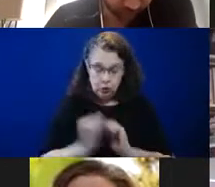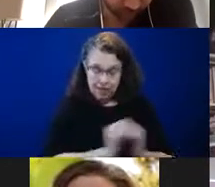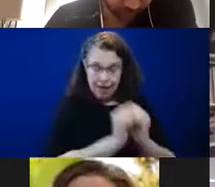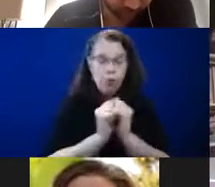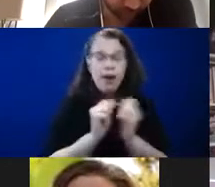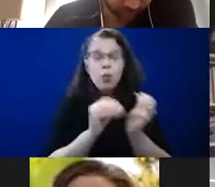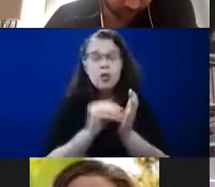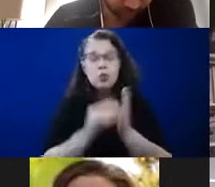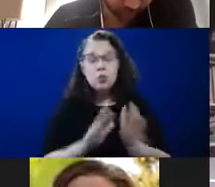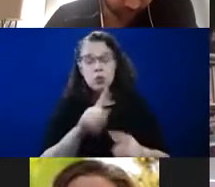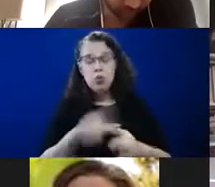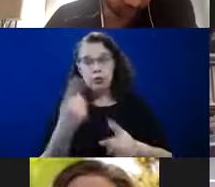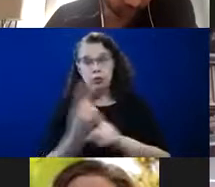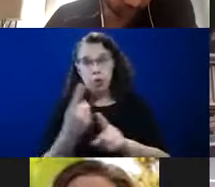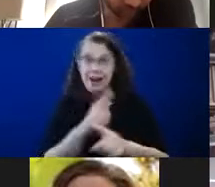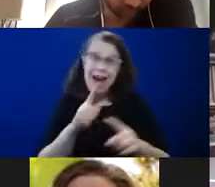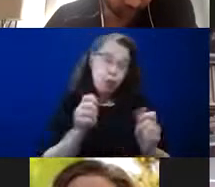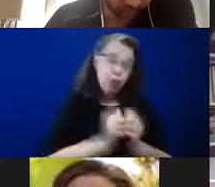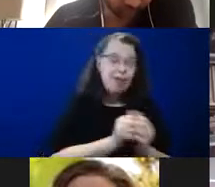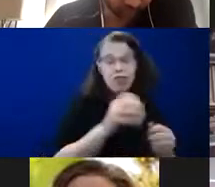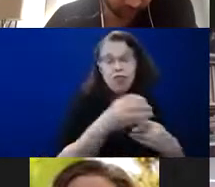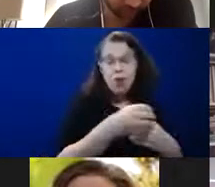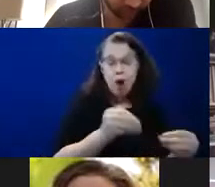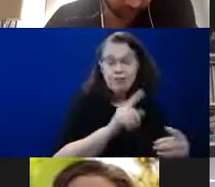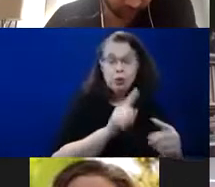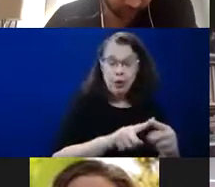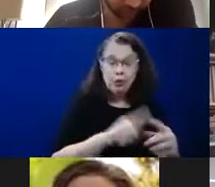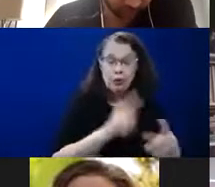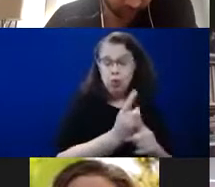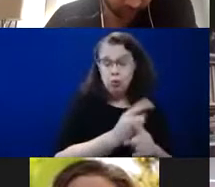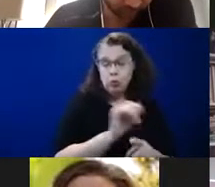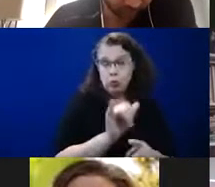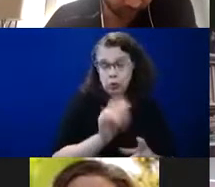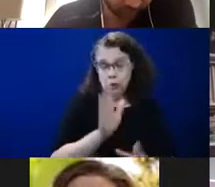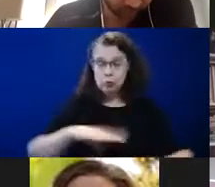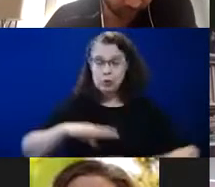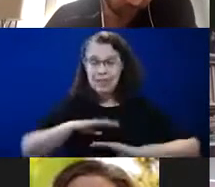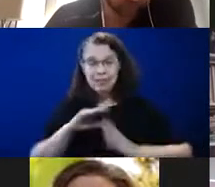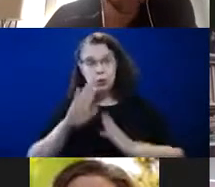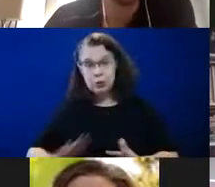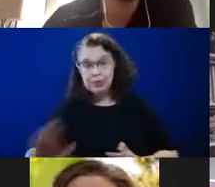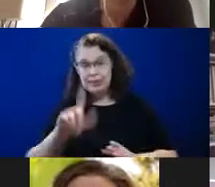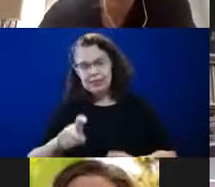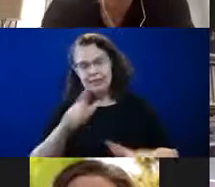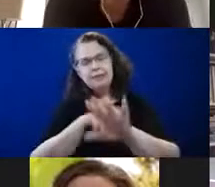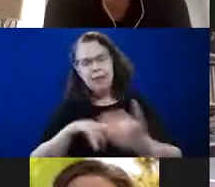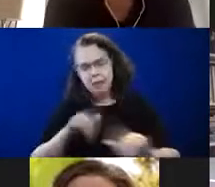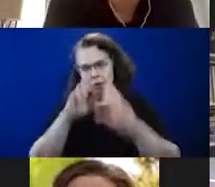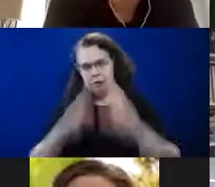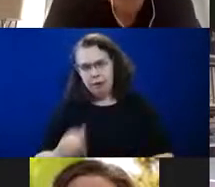appropriate, and with the office when appropriate, to meet their needs as directly as possible, but always respecting their